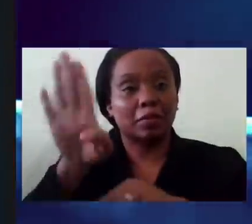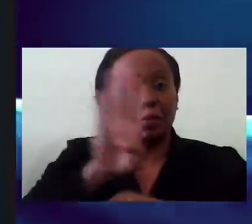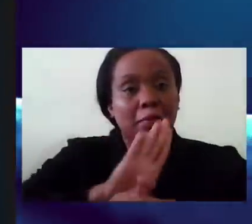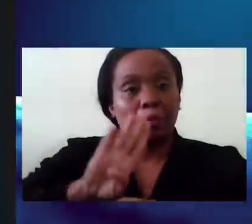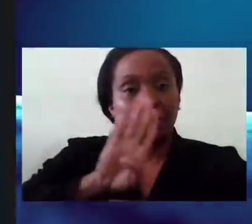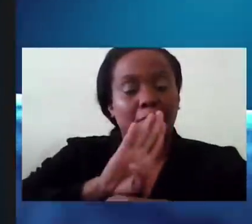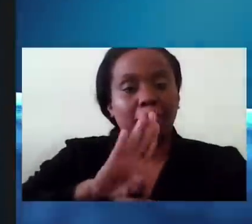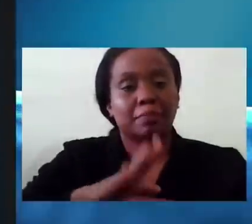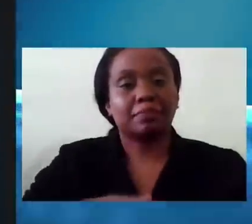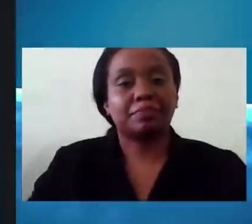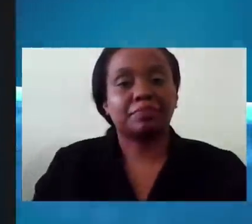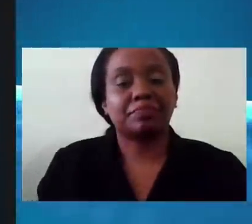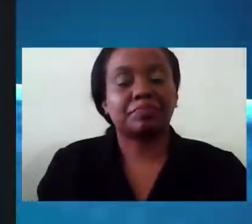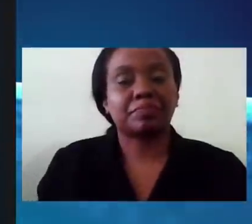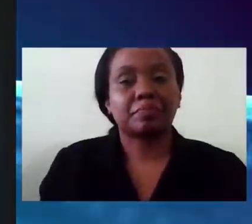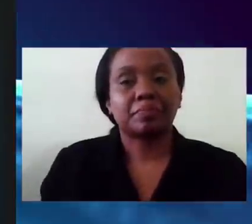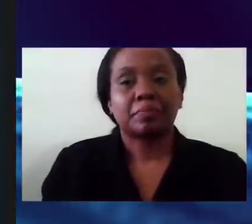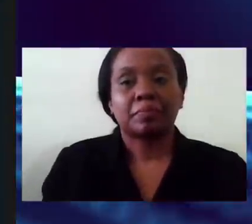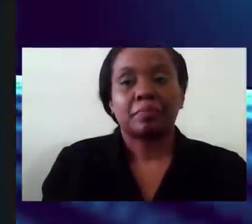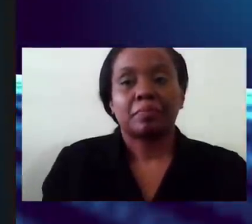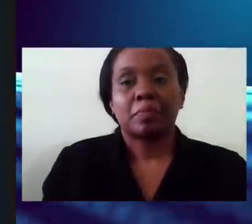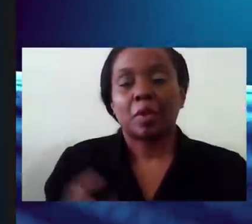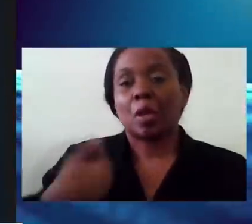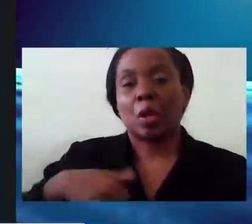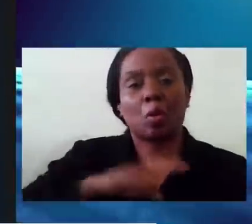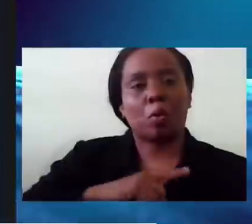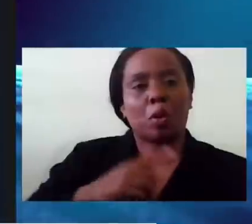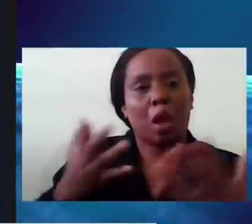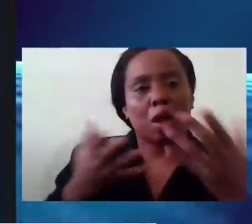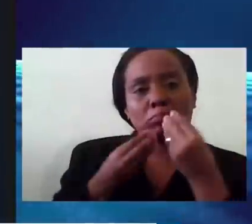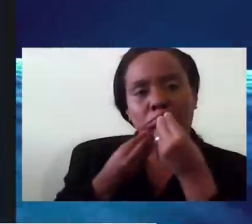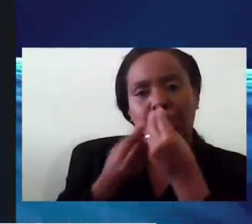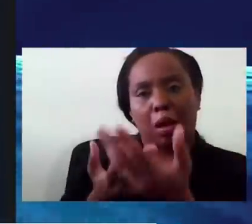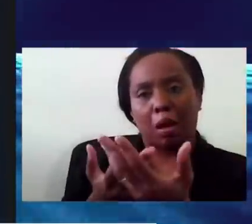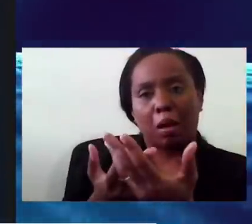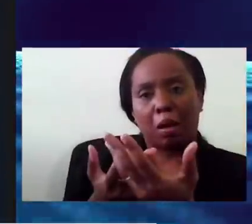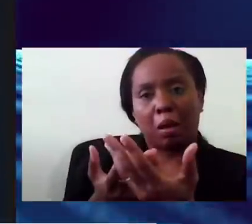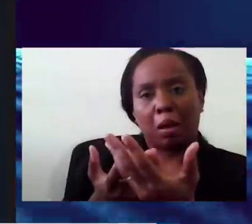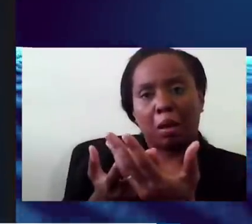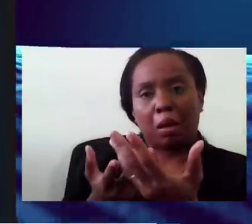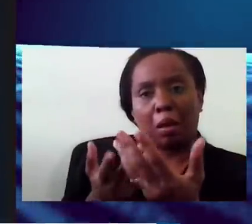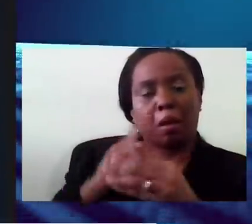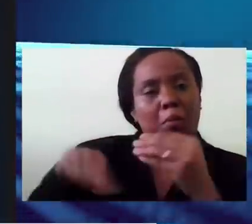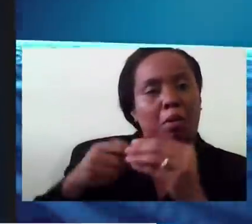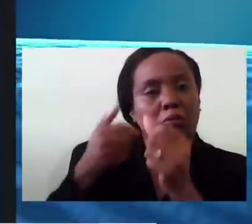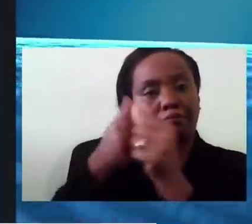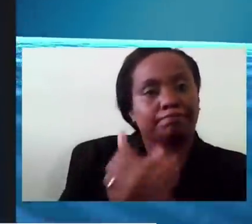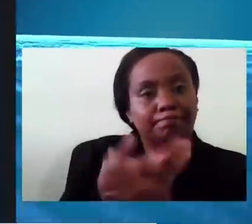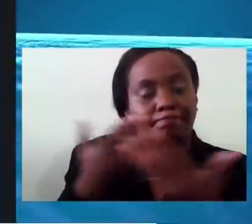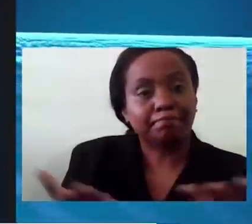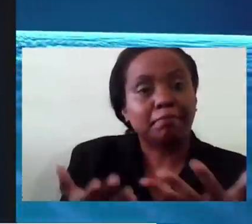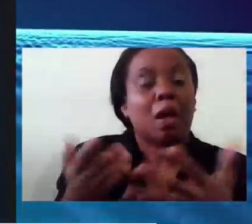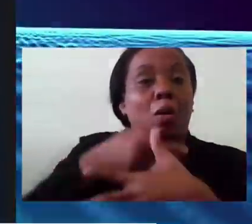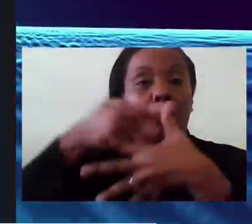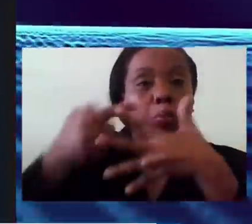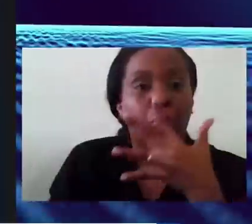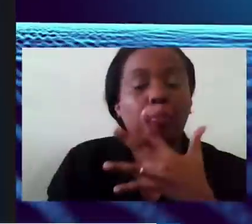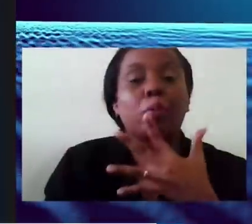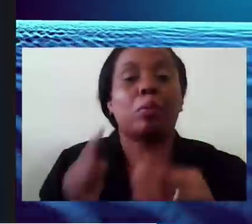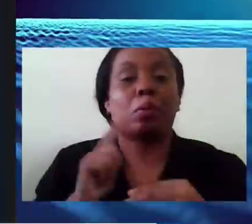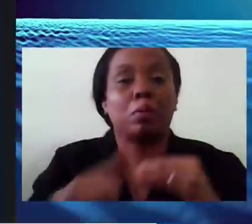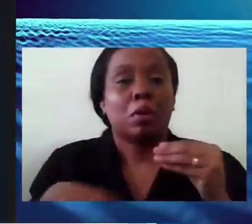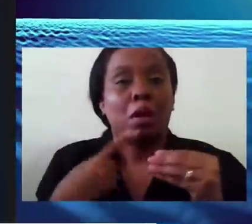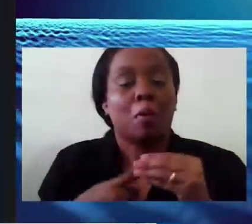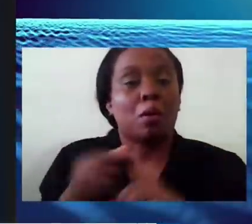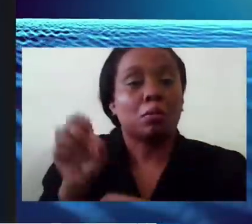As we promised, we're here again to update you and just keep you informed as to what is going on with the follow-up from the eruption in